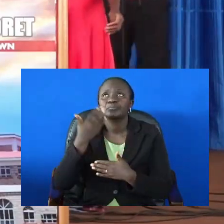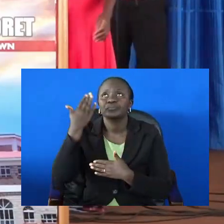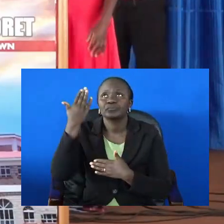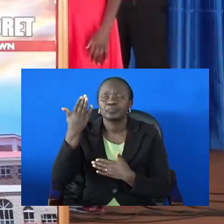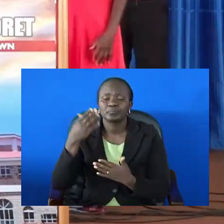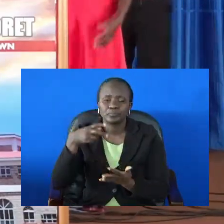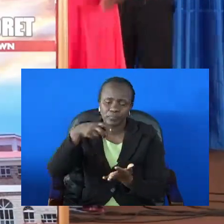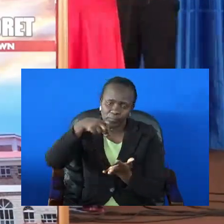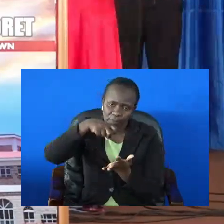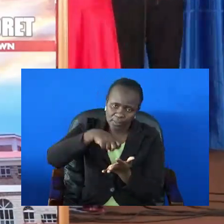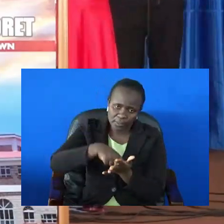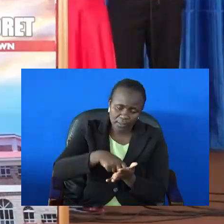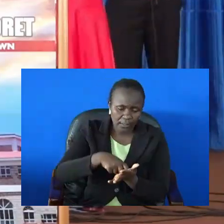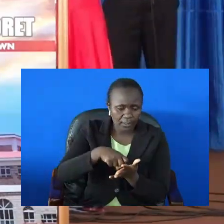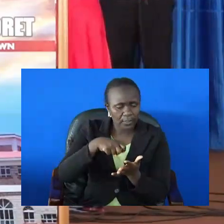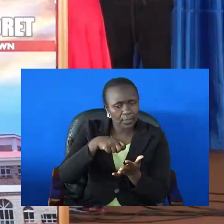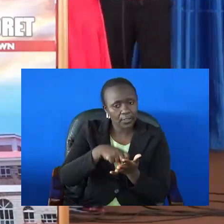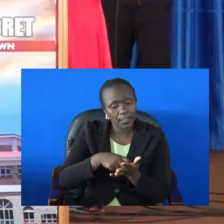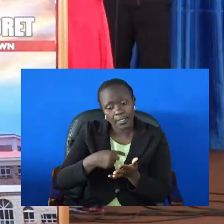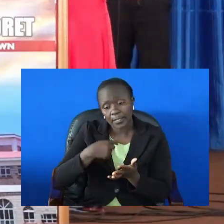Zako nina inama,